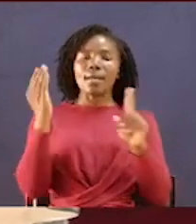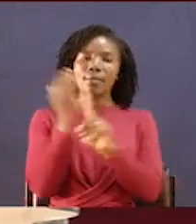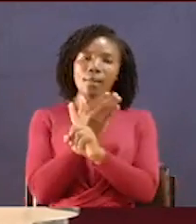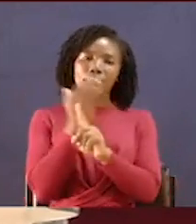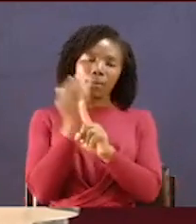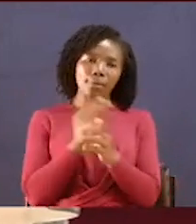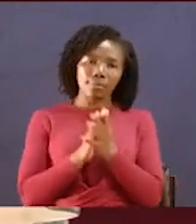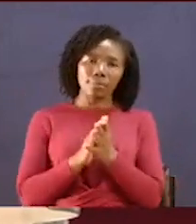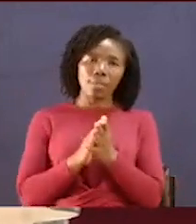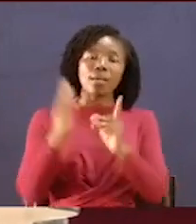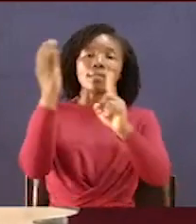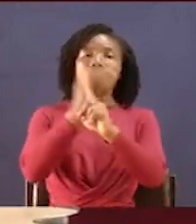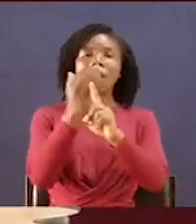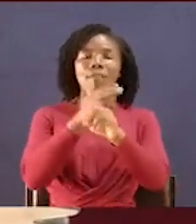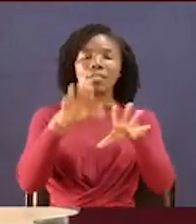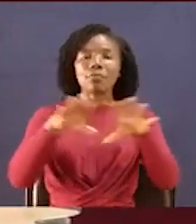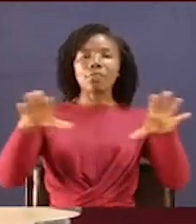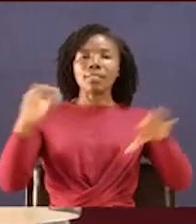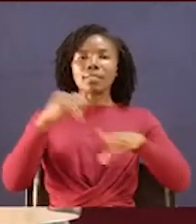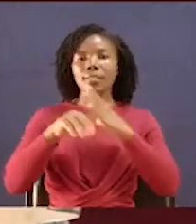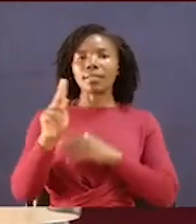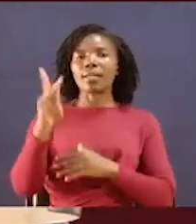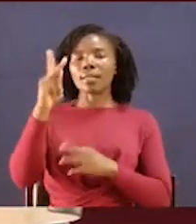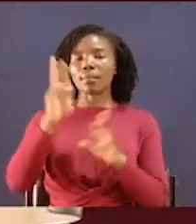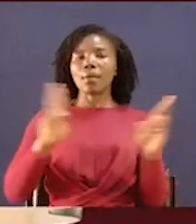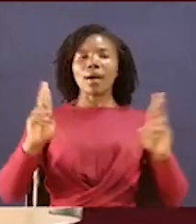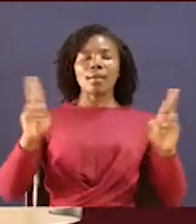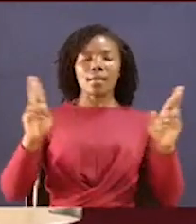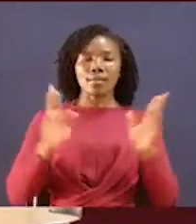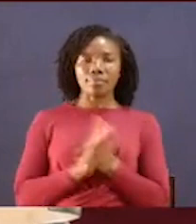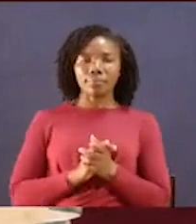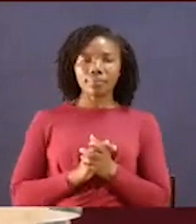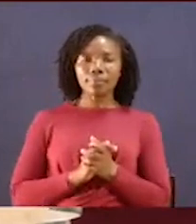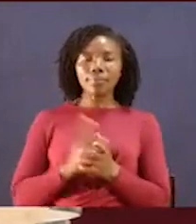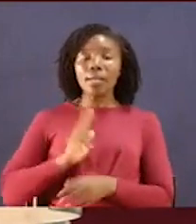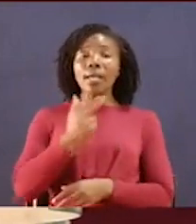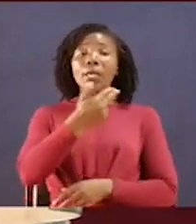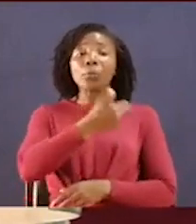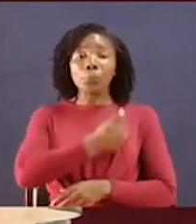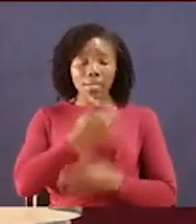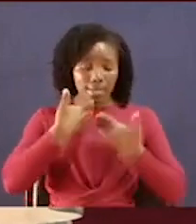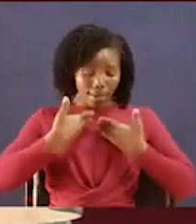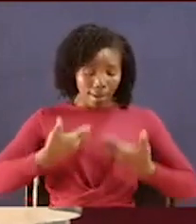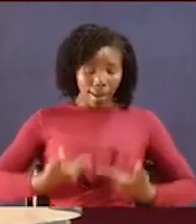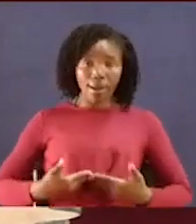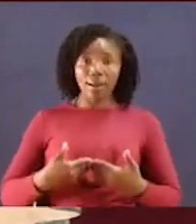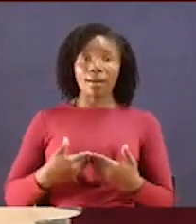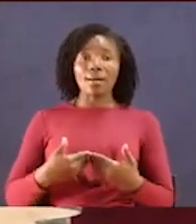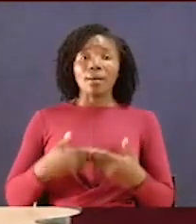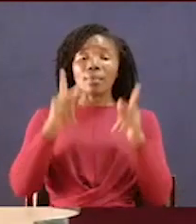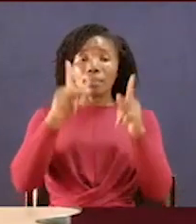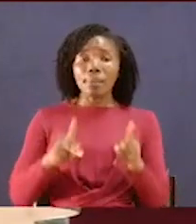The harvest fields in Kenya are ripe and they are ready. And we are the army that Jesus is speaking